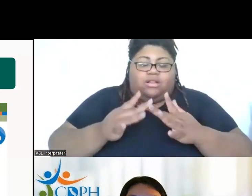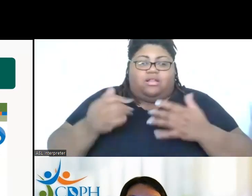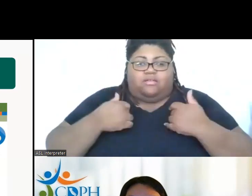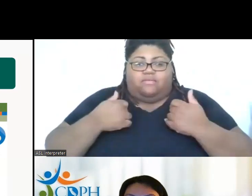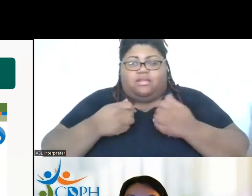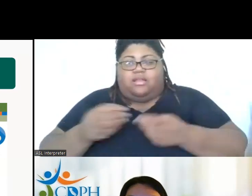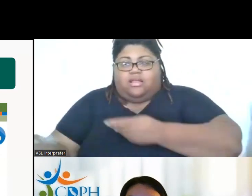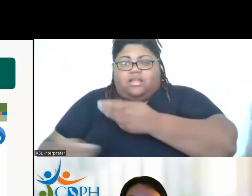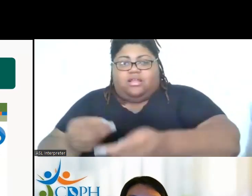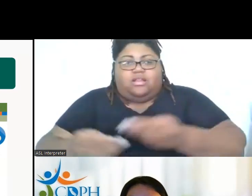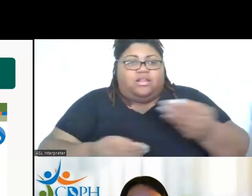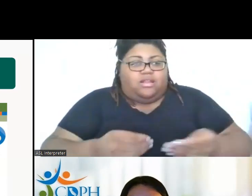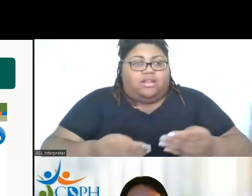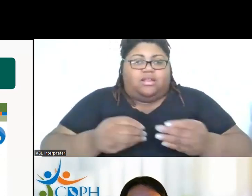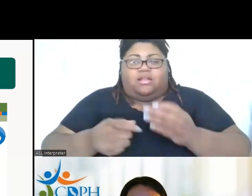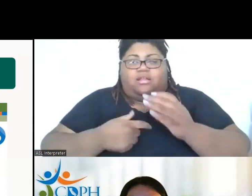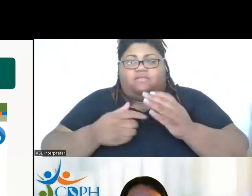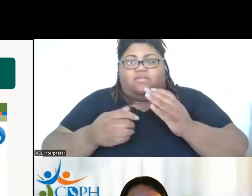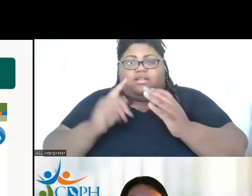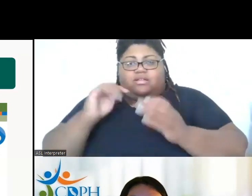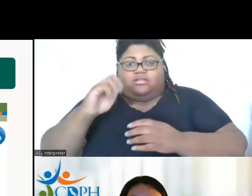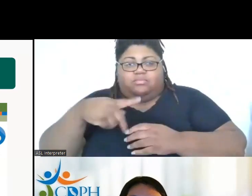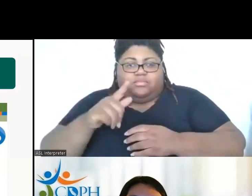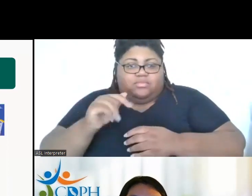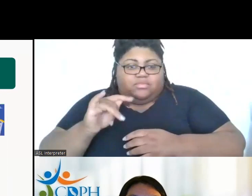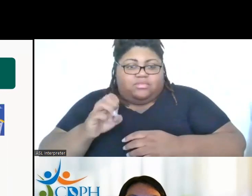email templates. We're always trying to get more uploaded onto our webpage.